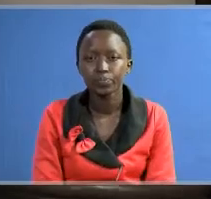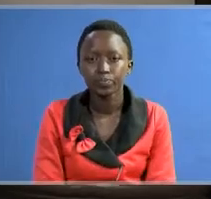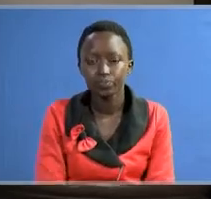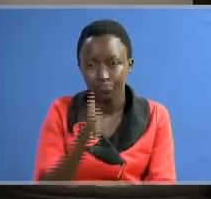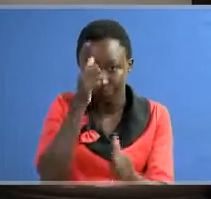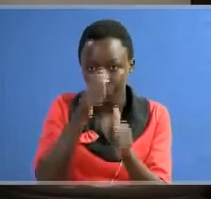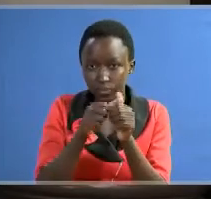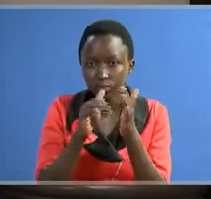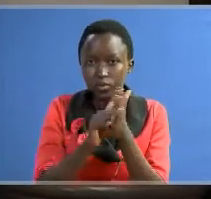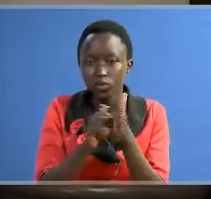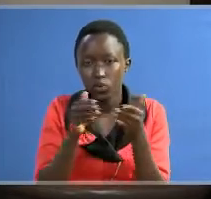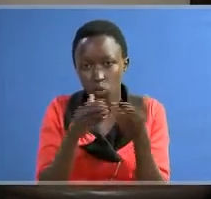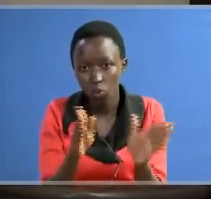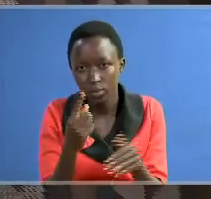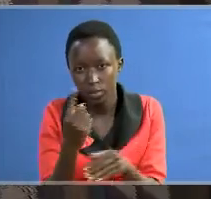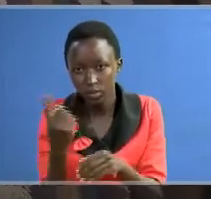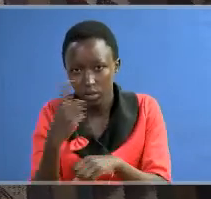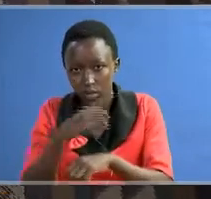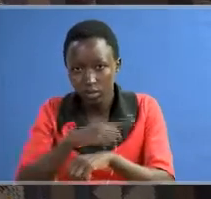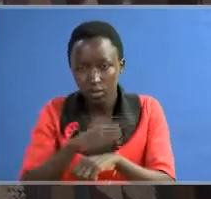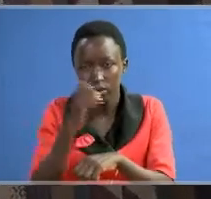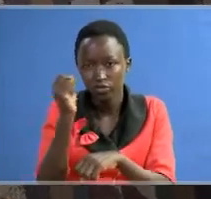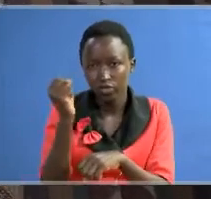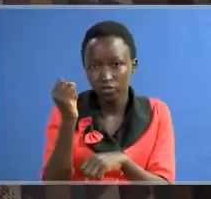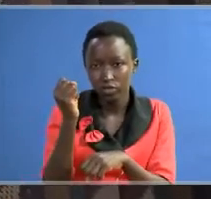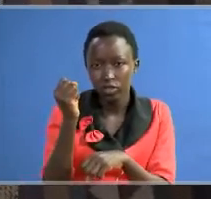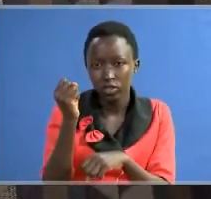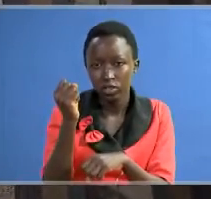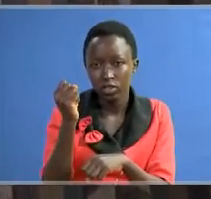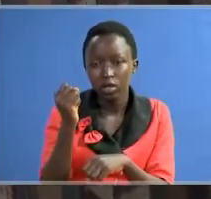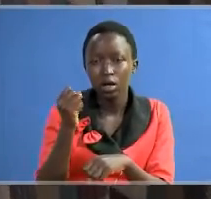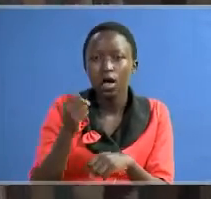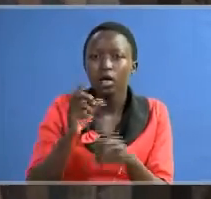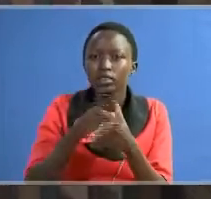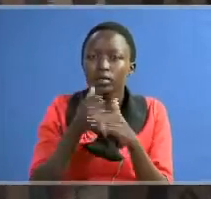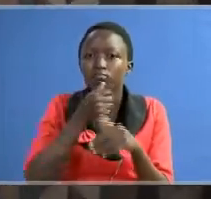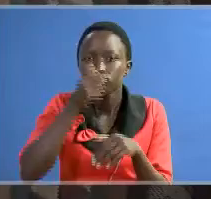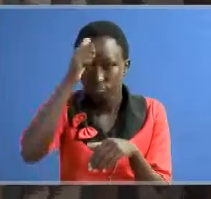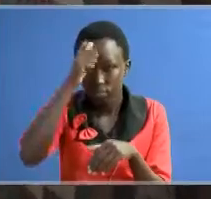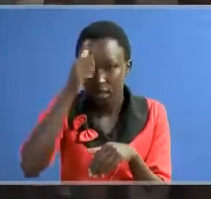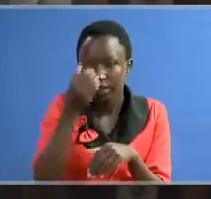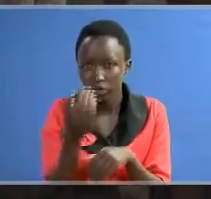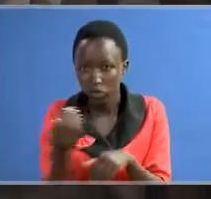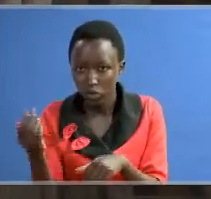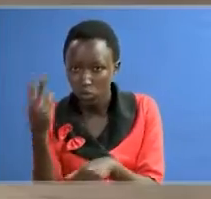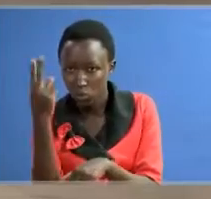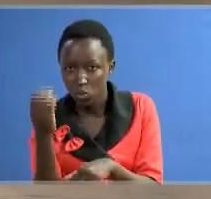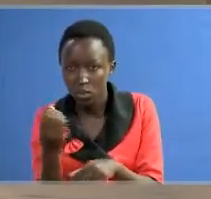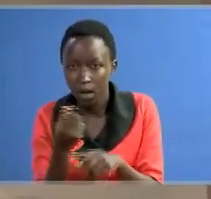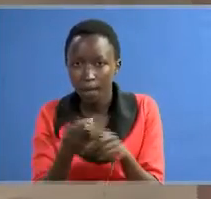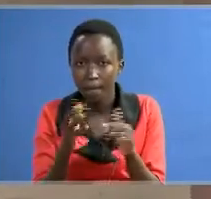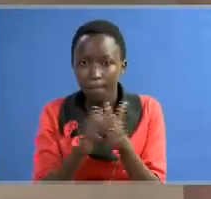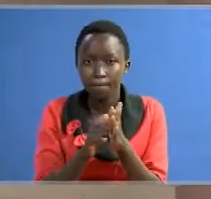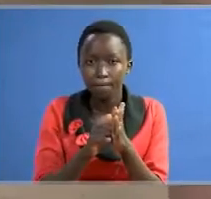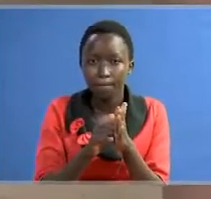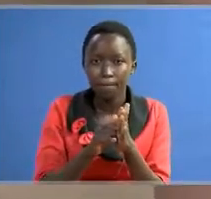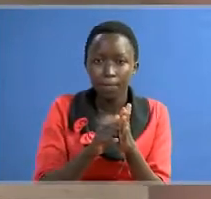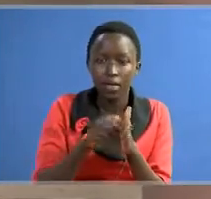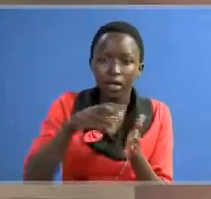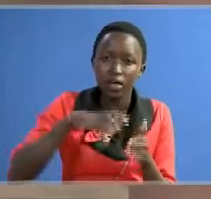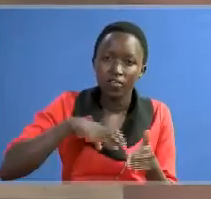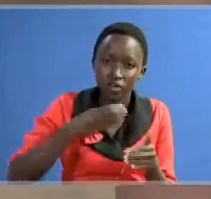Ukumbi huu unafunguliwa kila siku kwa ada ya shilingi 50 tu kwa watu wazima na 20 kwa watoto, lakini pita zetu